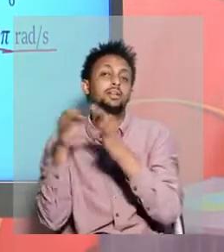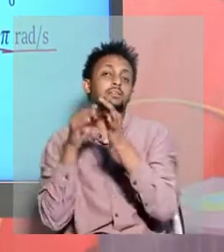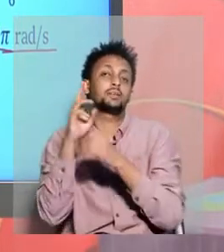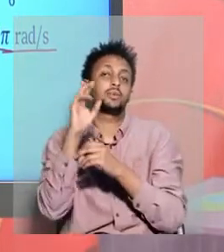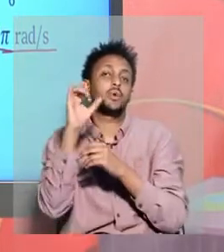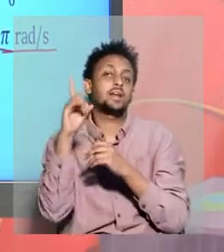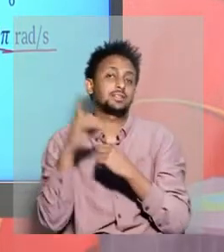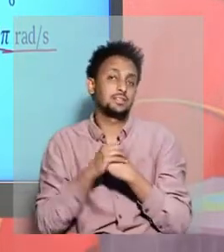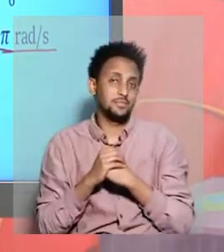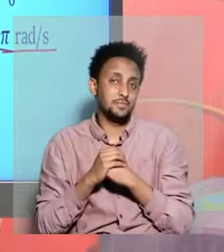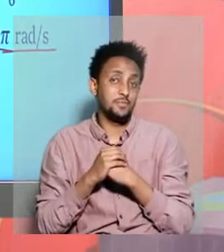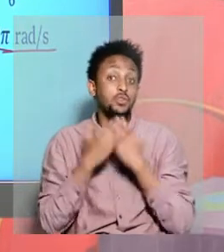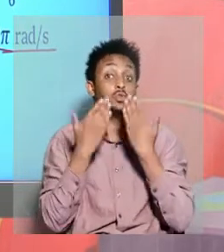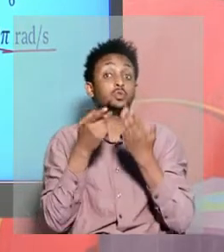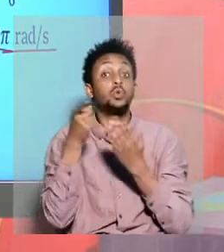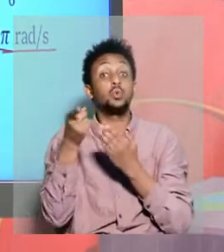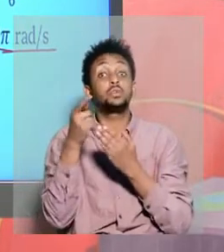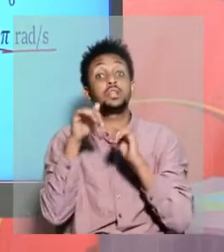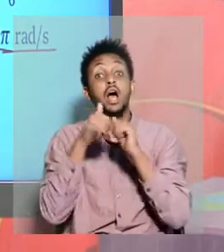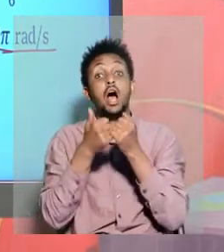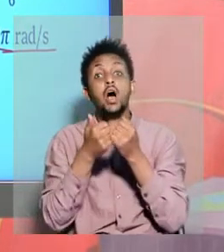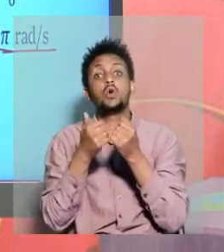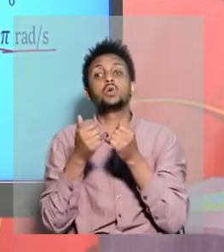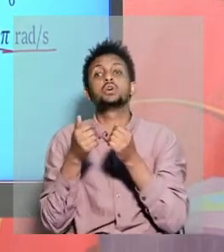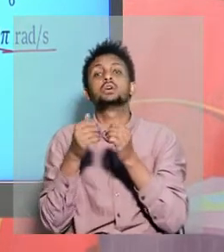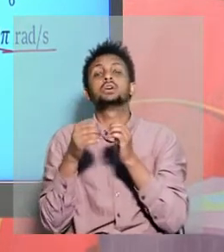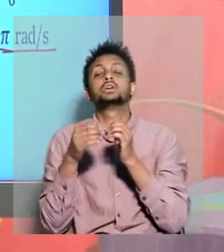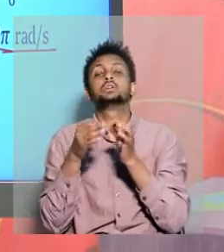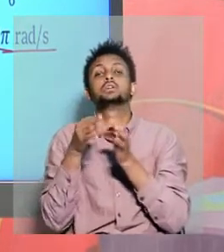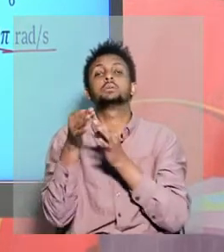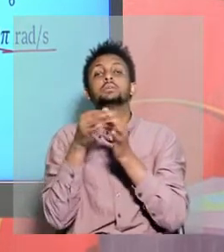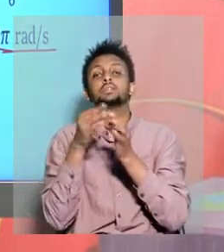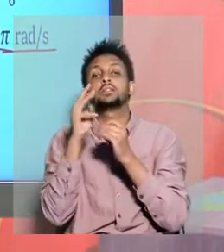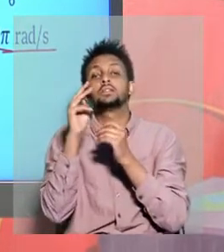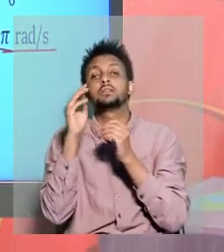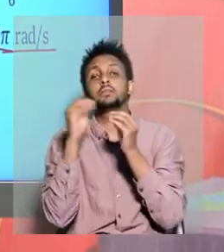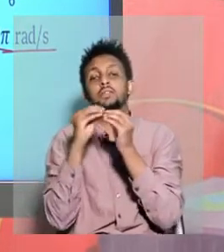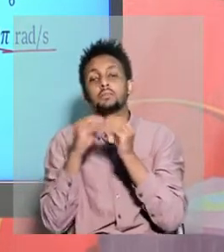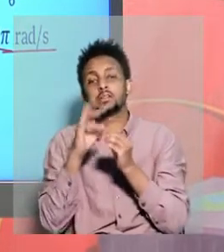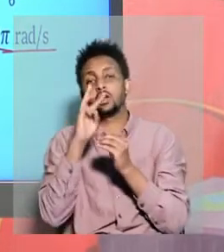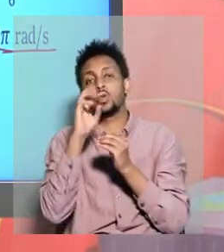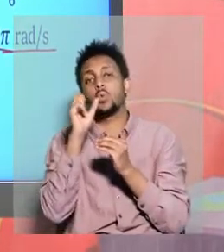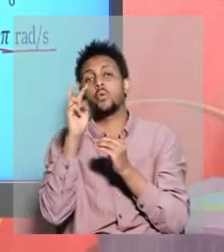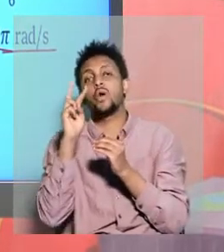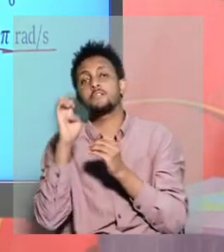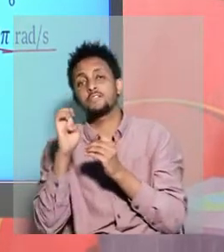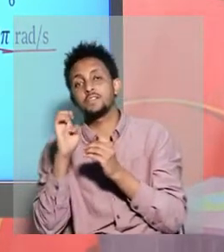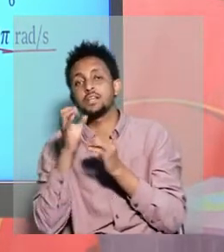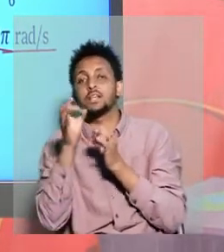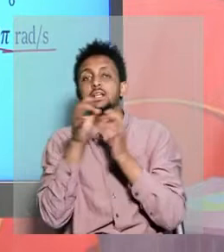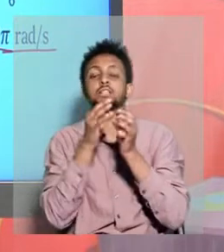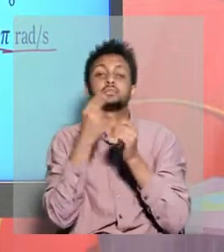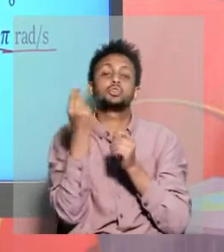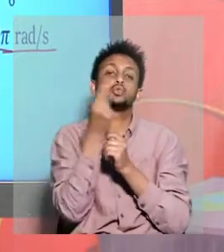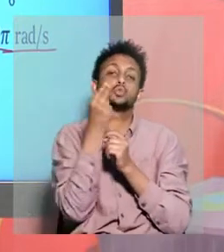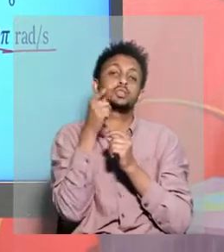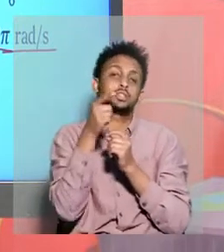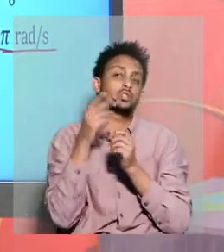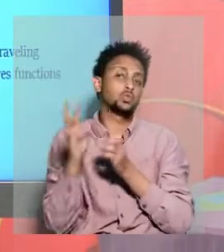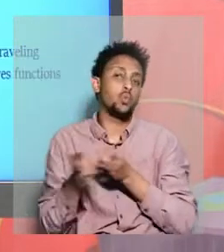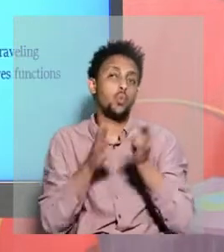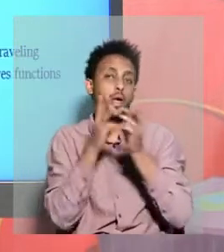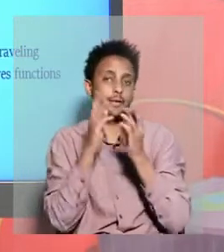in rad. So this is how we represent mathematically a wave, or wave is expressed using this